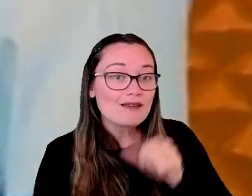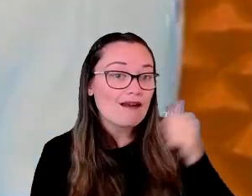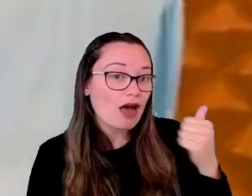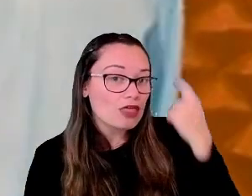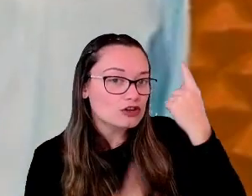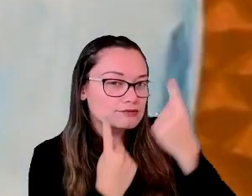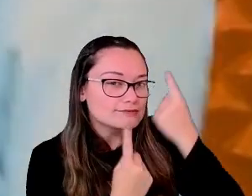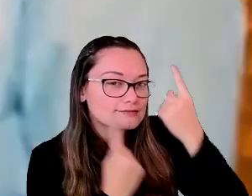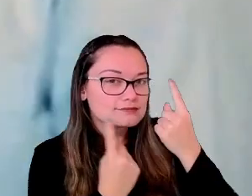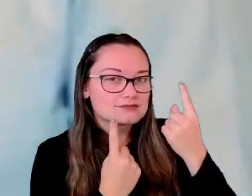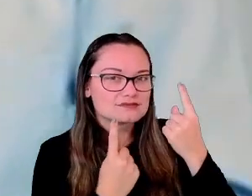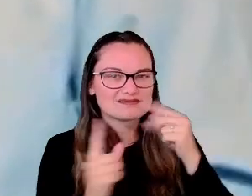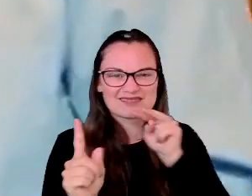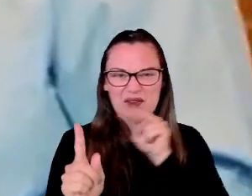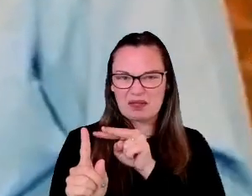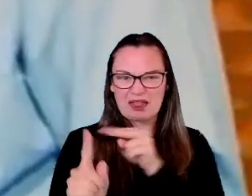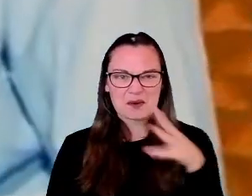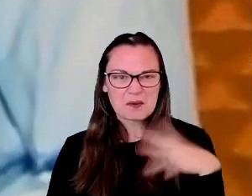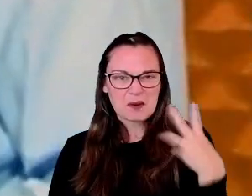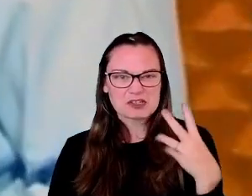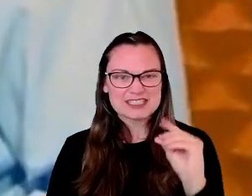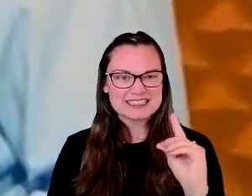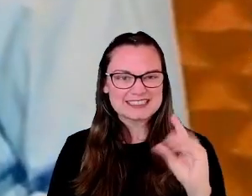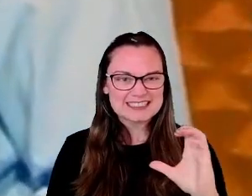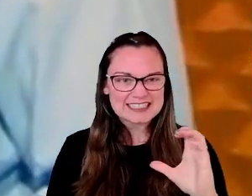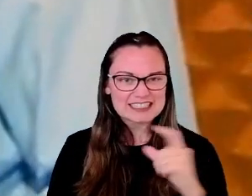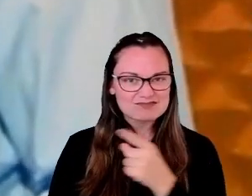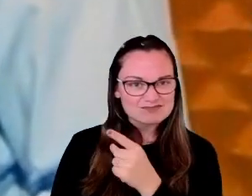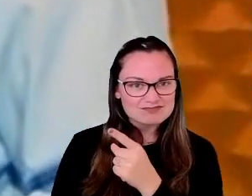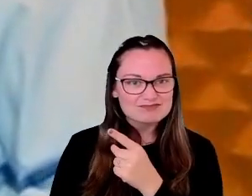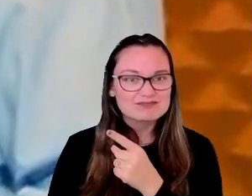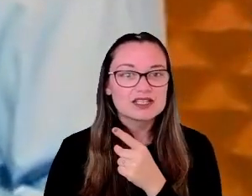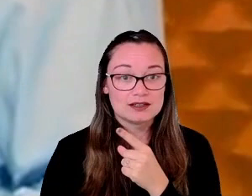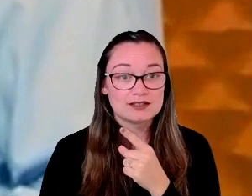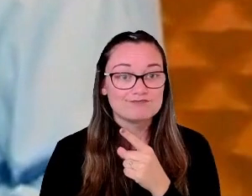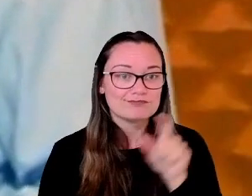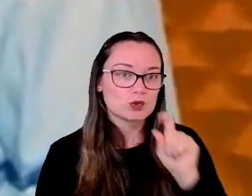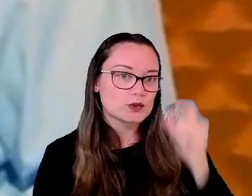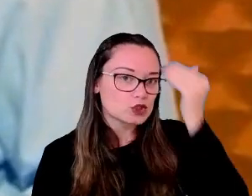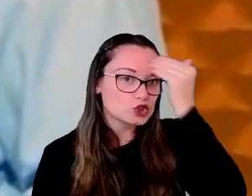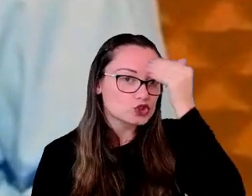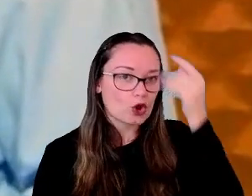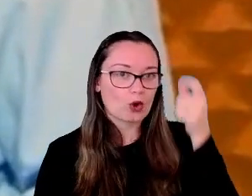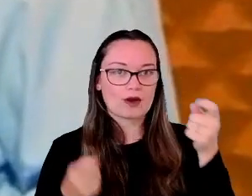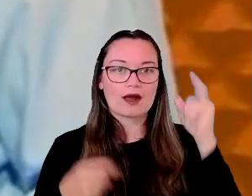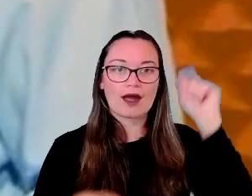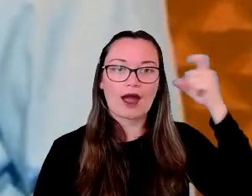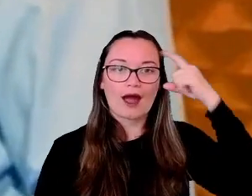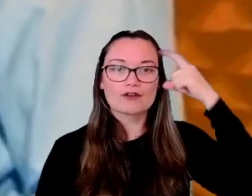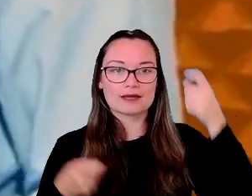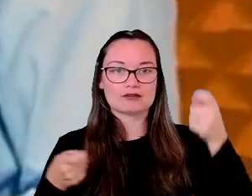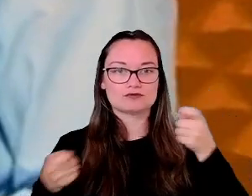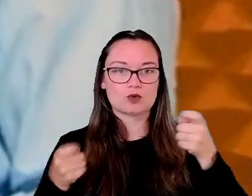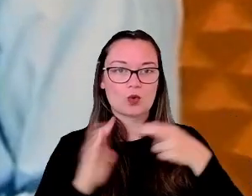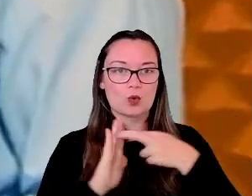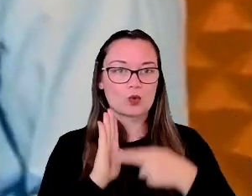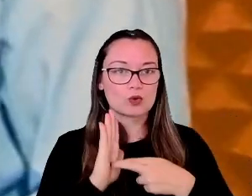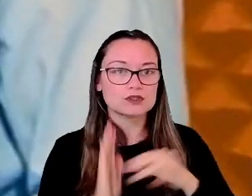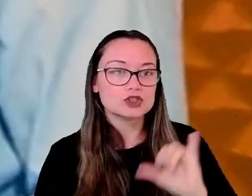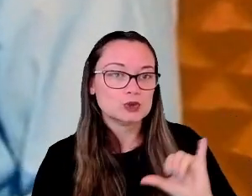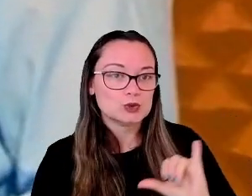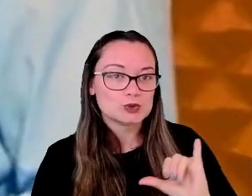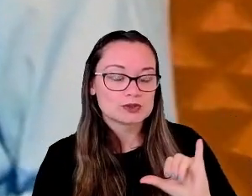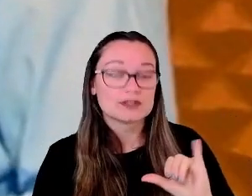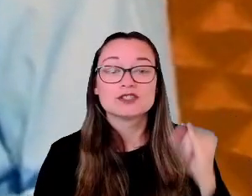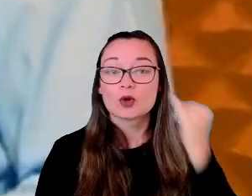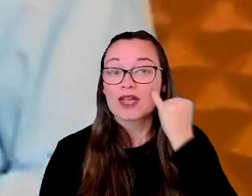saying, what, Washington, D.C., you're also going to have to know the government regulations as well. So if you think about